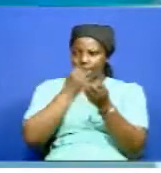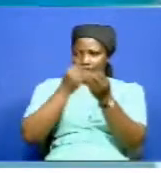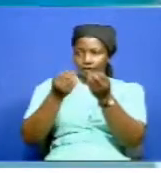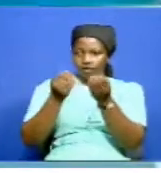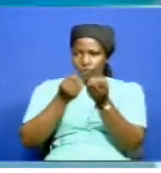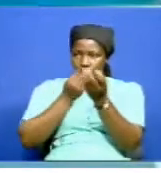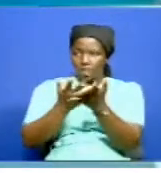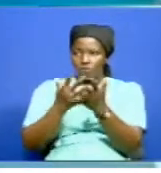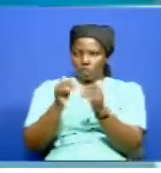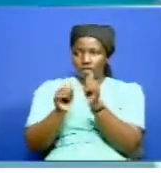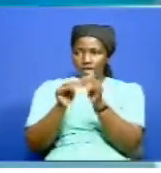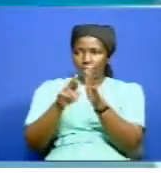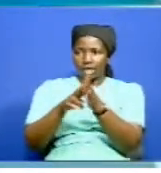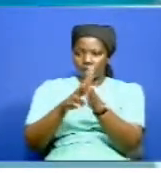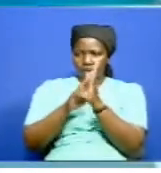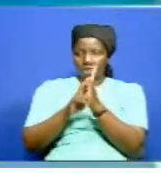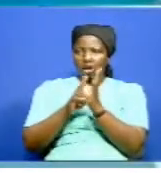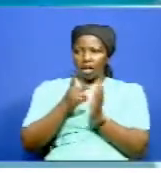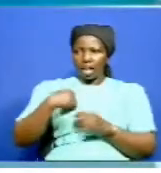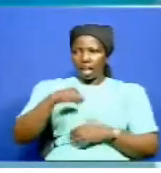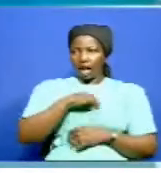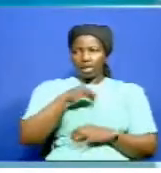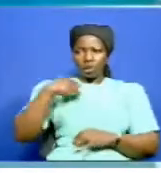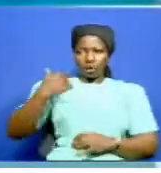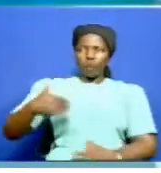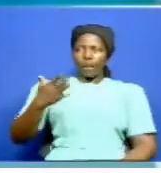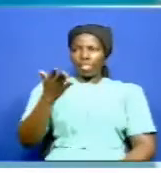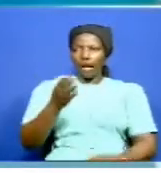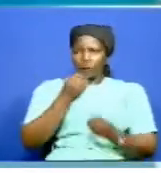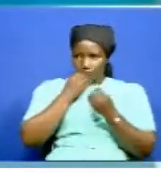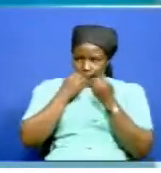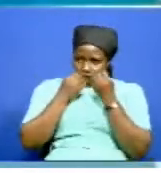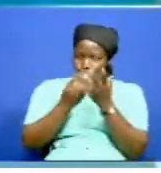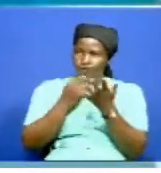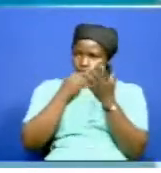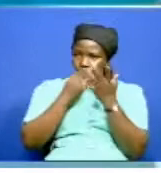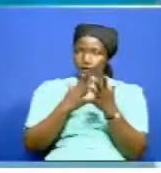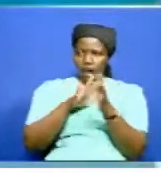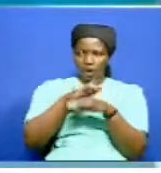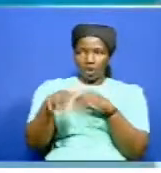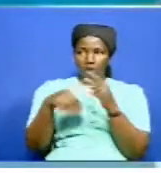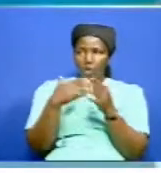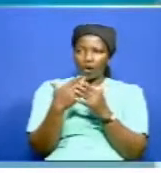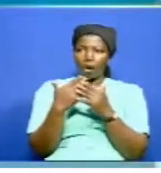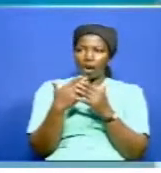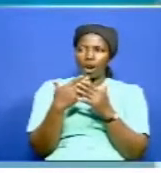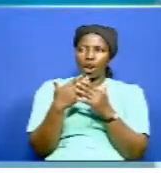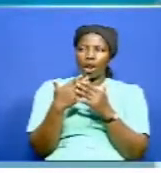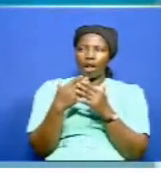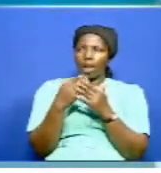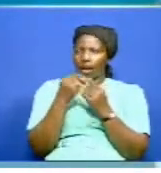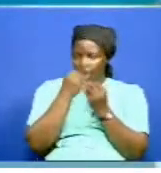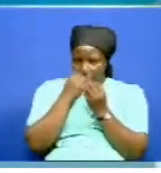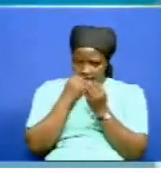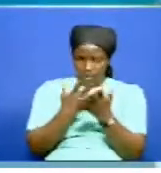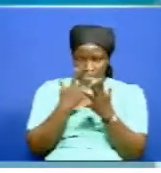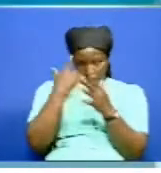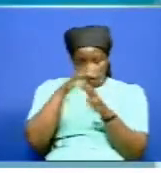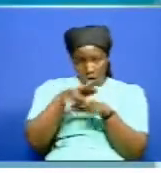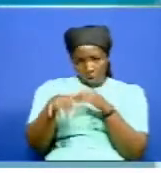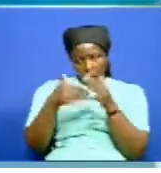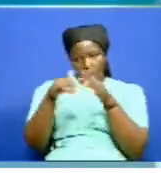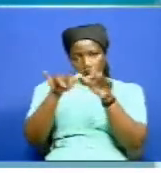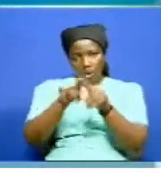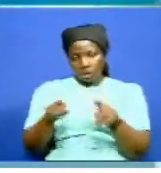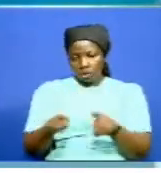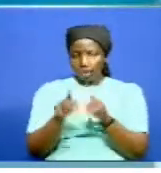required, we are always there to give all the information. and information for everyone. We also encourage